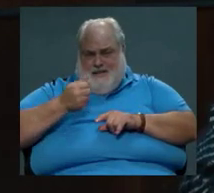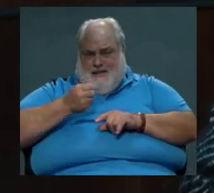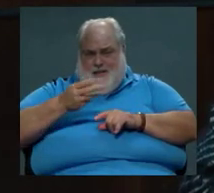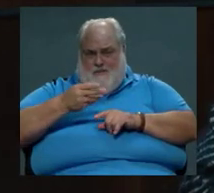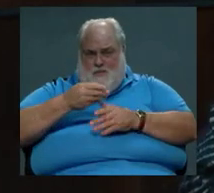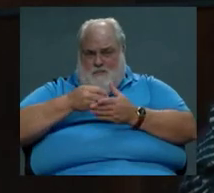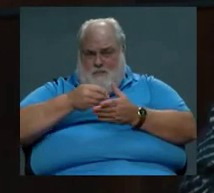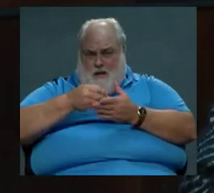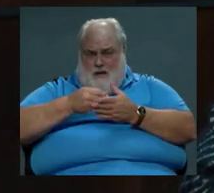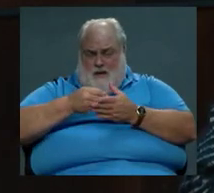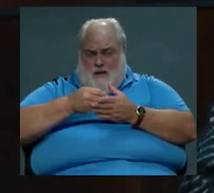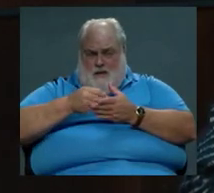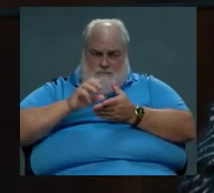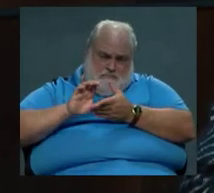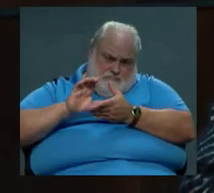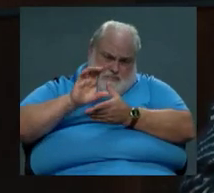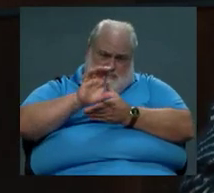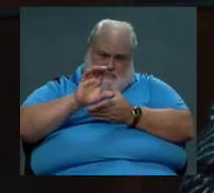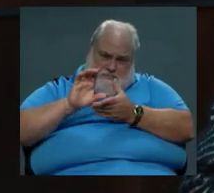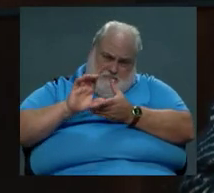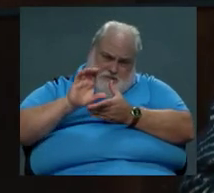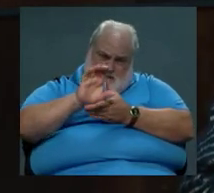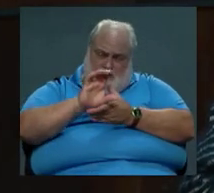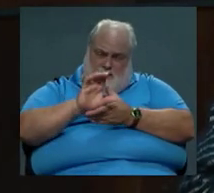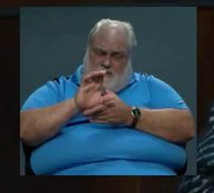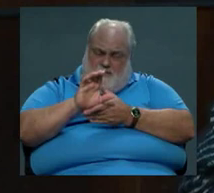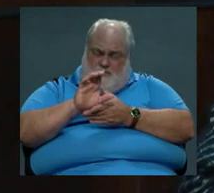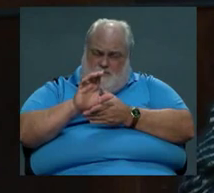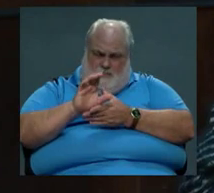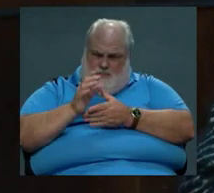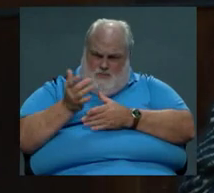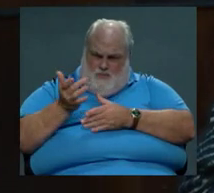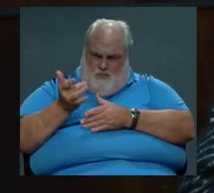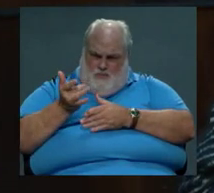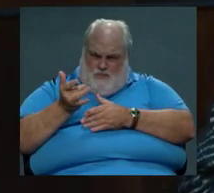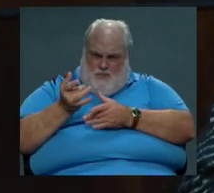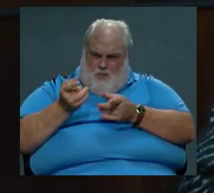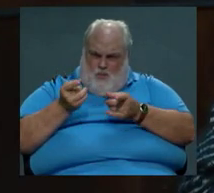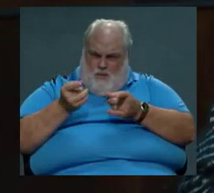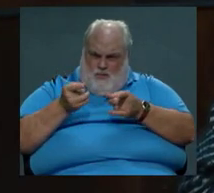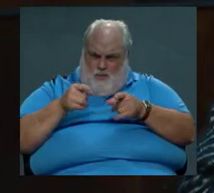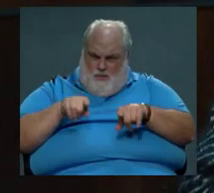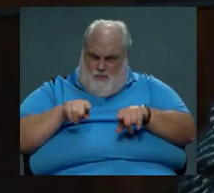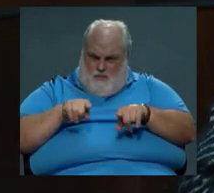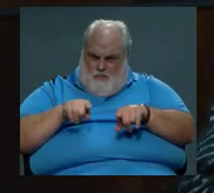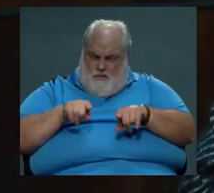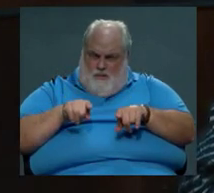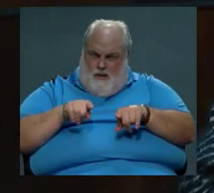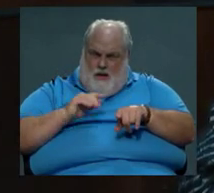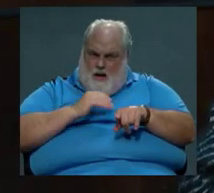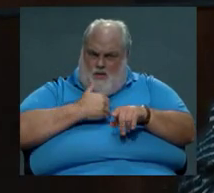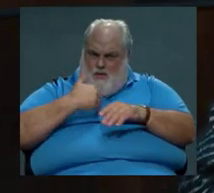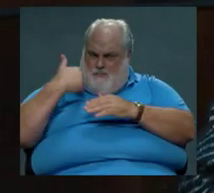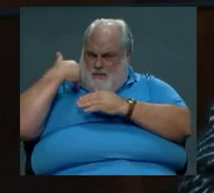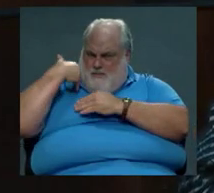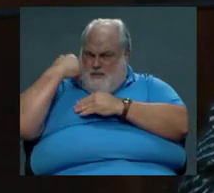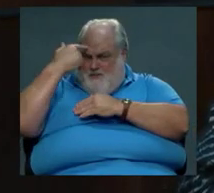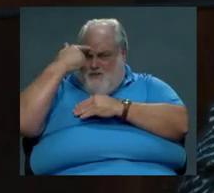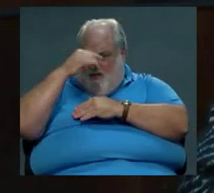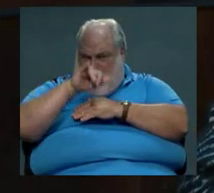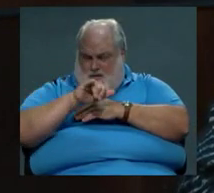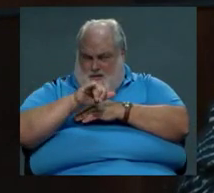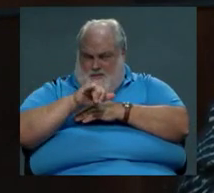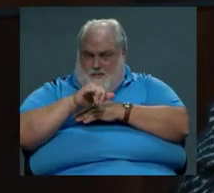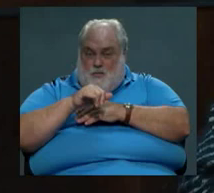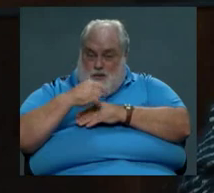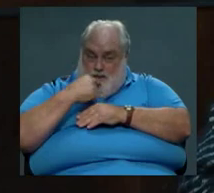some money. Sizable money to it, so I just like to understand, you know, what our responsibilities are to it. You